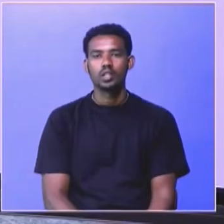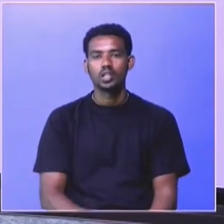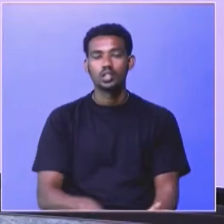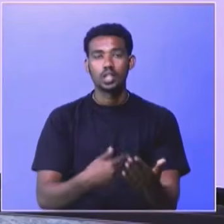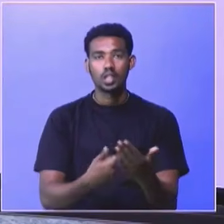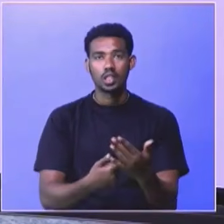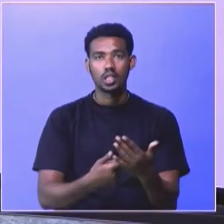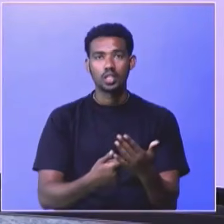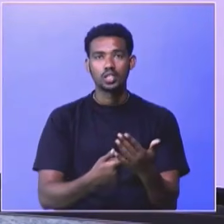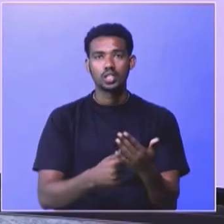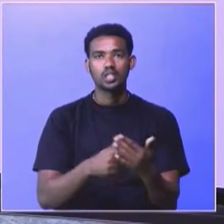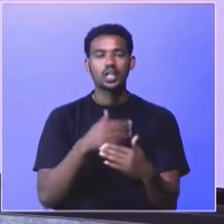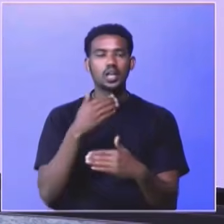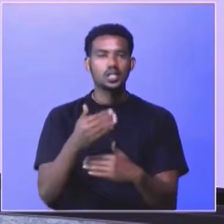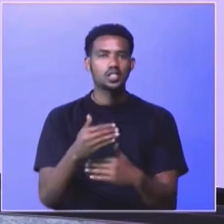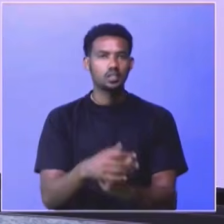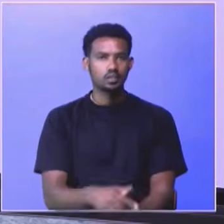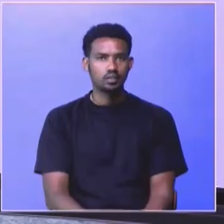second.